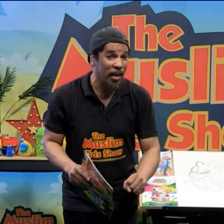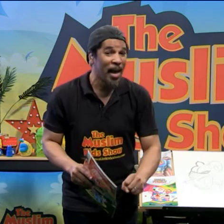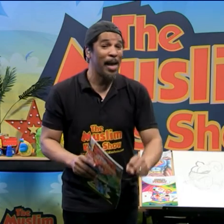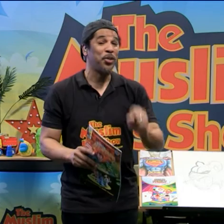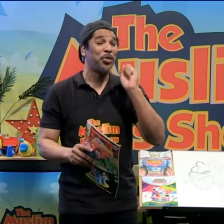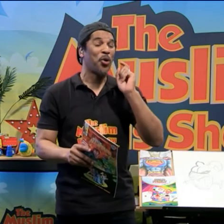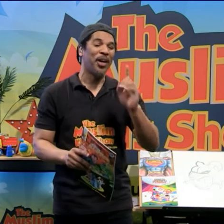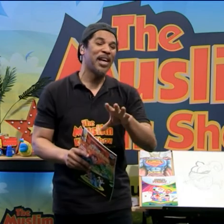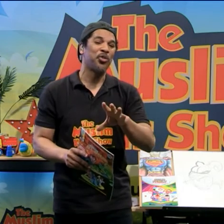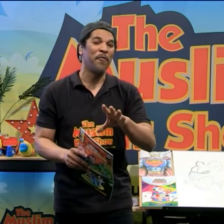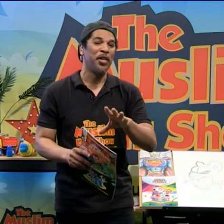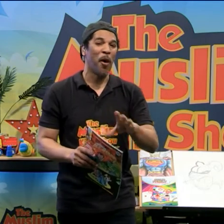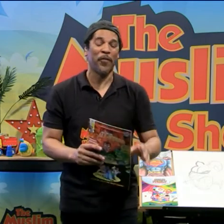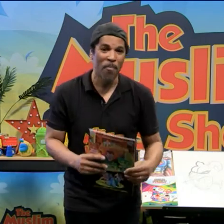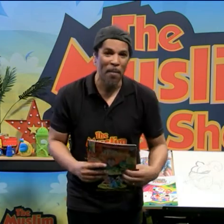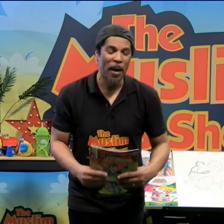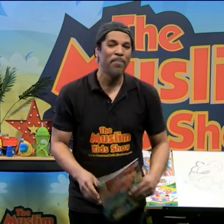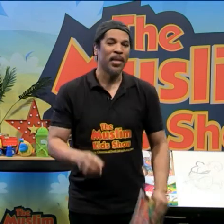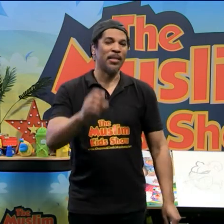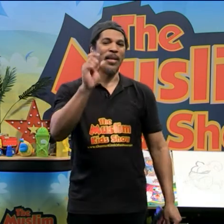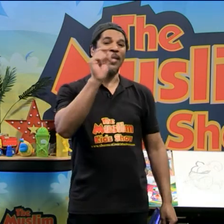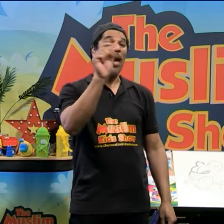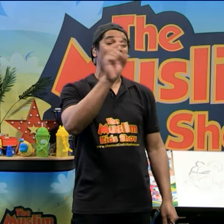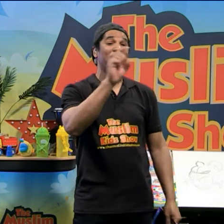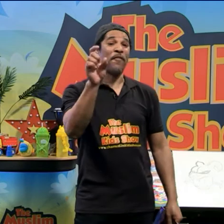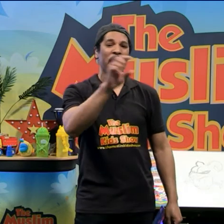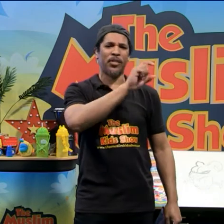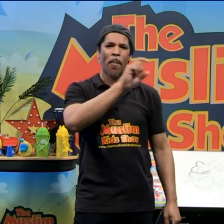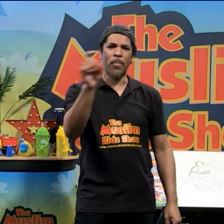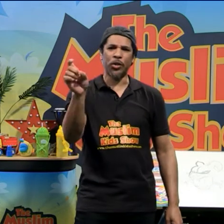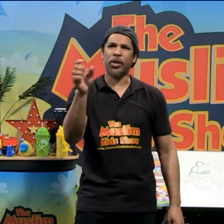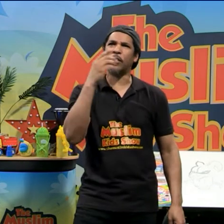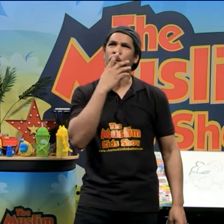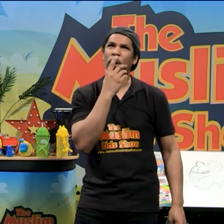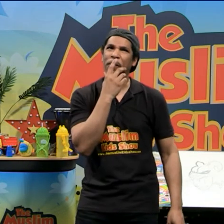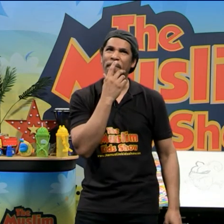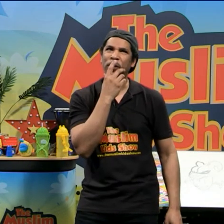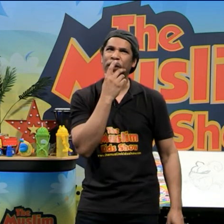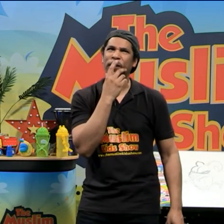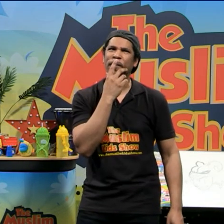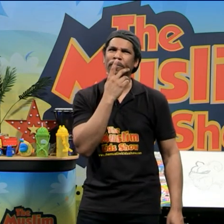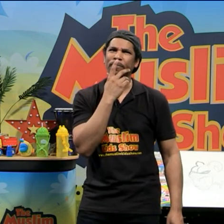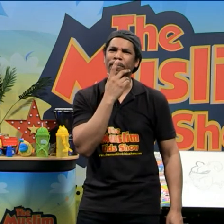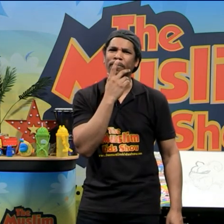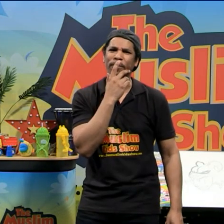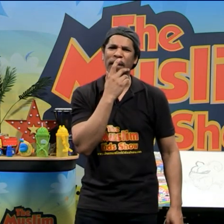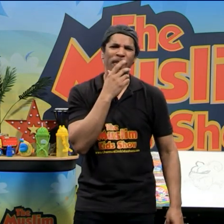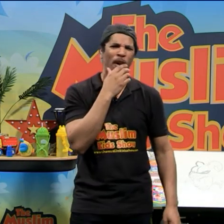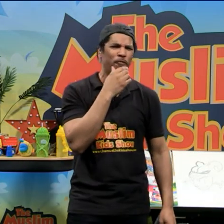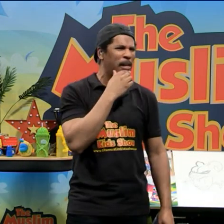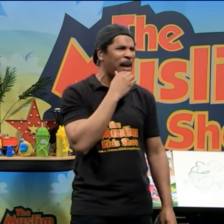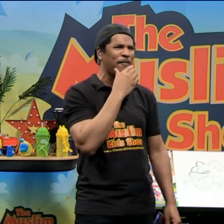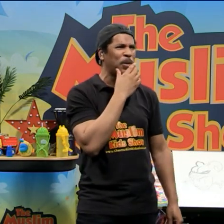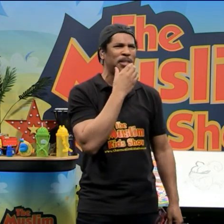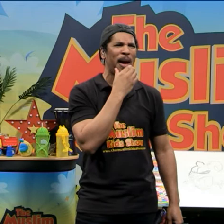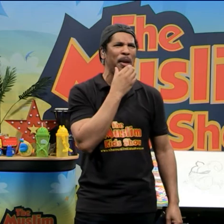community. As you saw on that short video, if you remember, it says now they have to face the monsters. Who are the monsters? There aren't